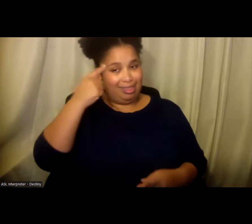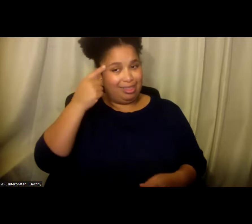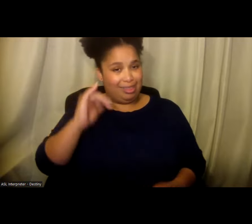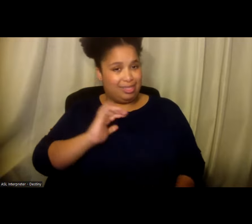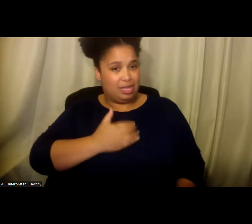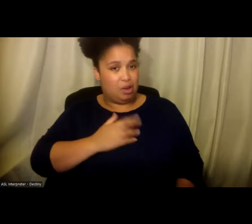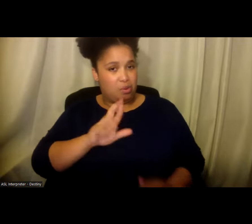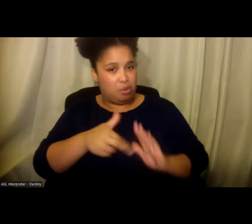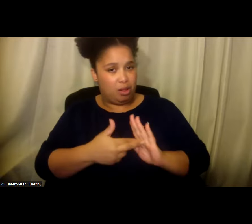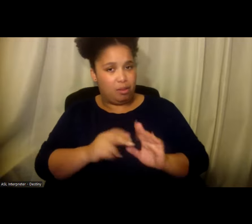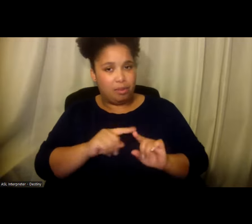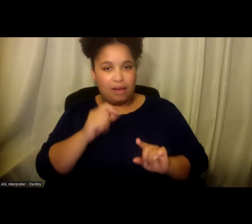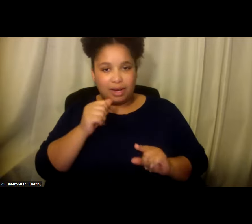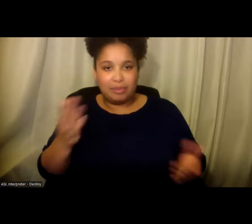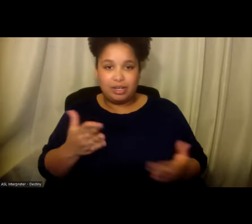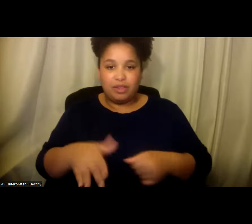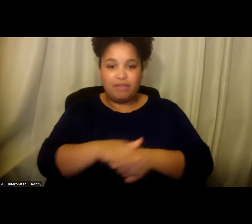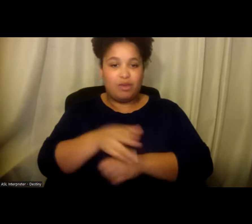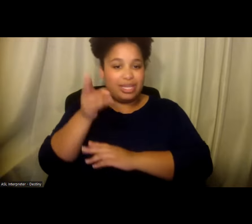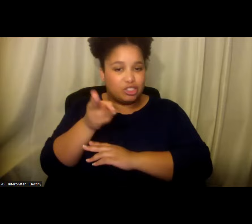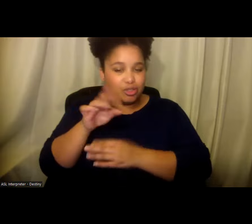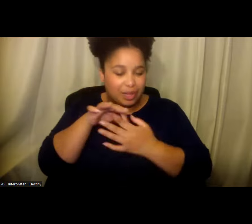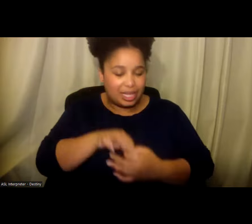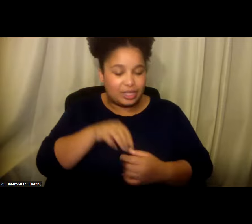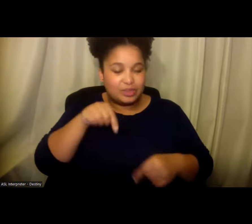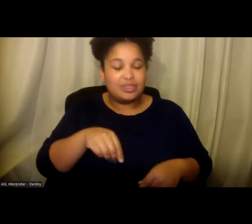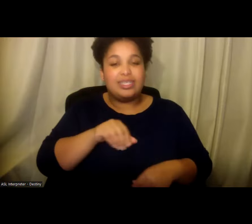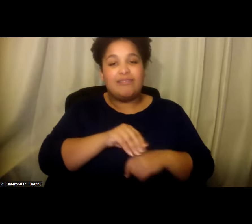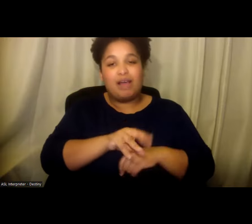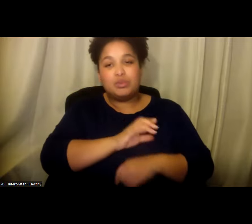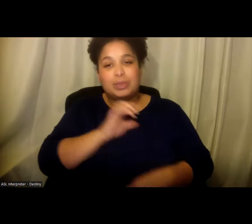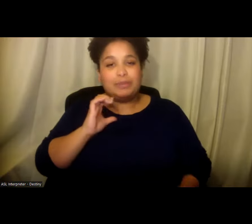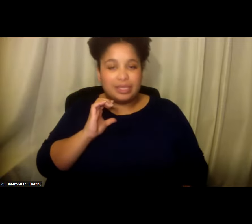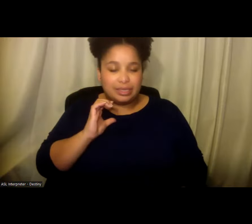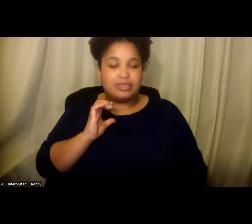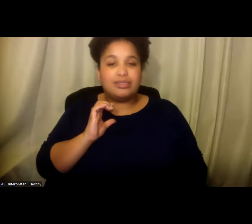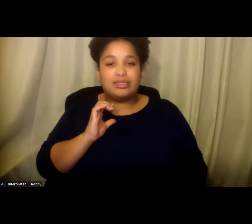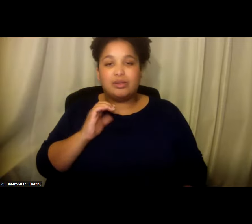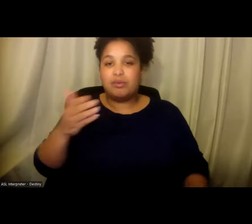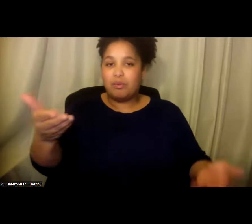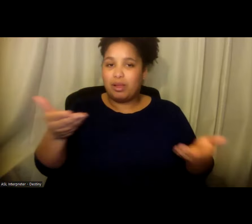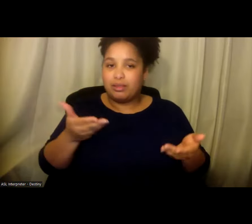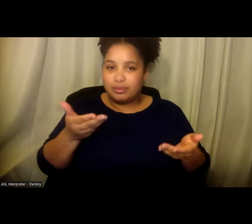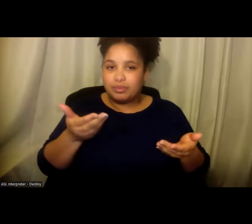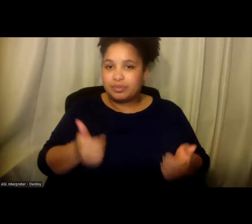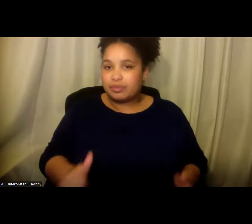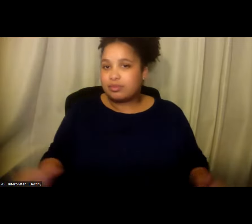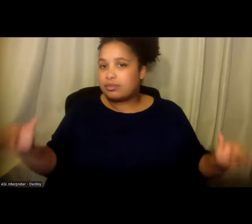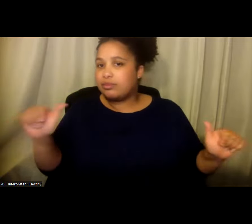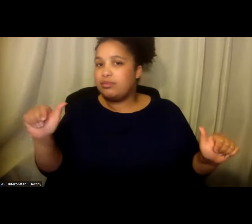I haven't been here for the whole history of the advisory committee. So welcome any of